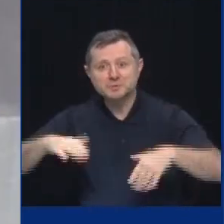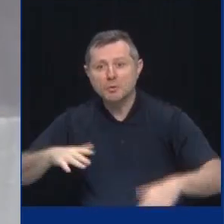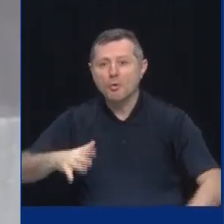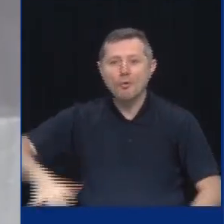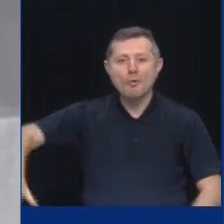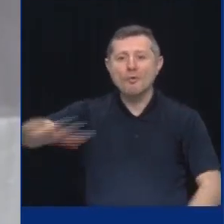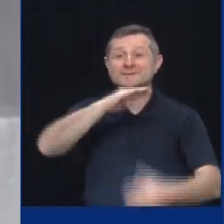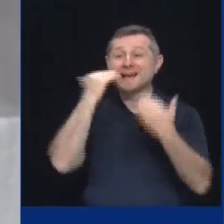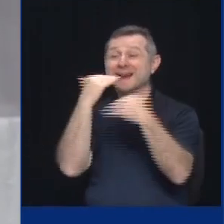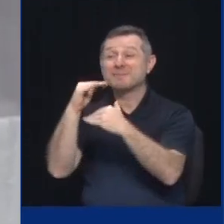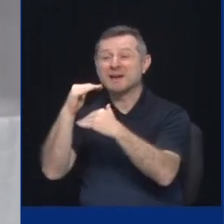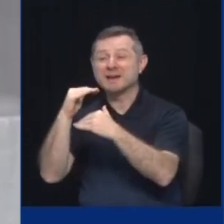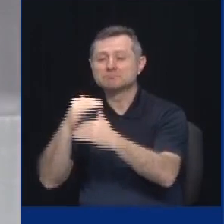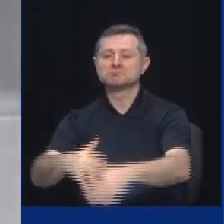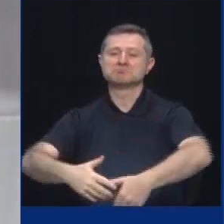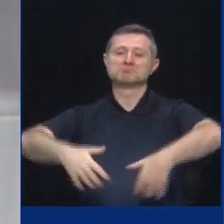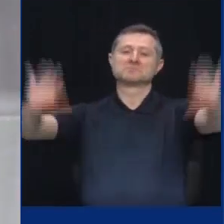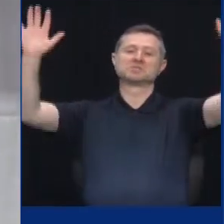Today, we are at